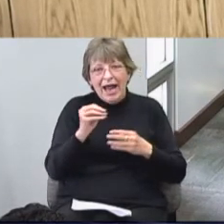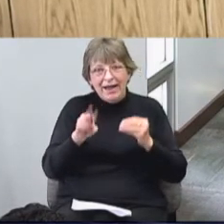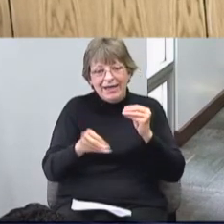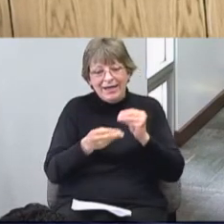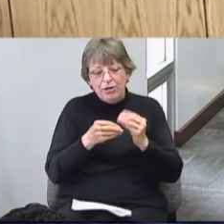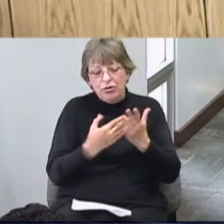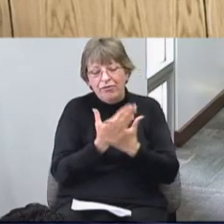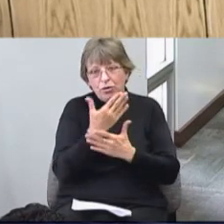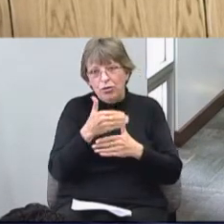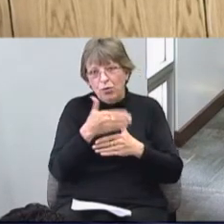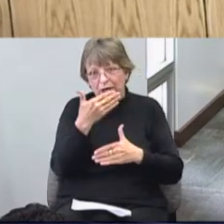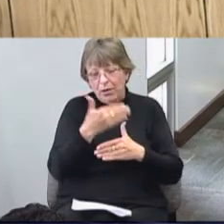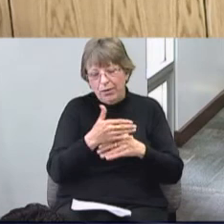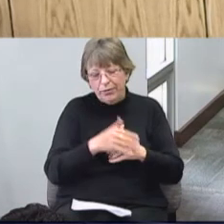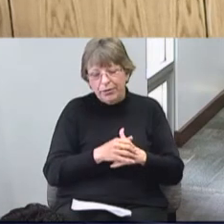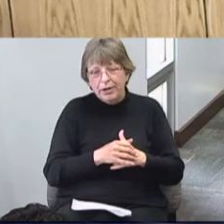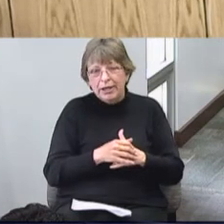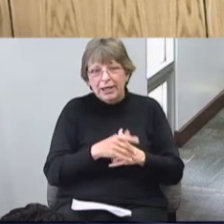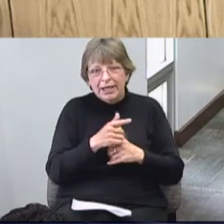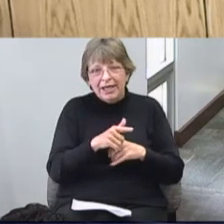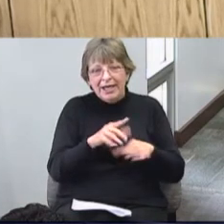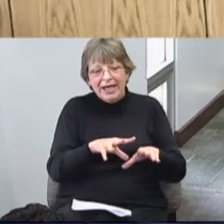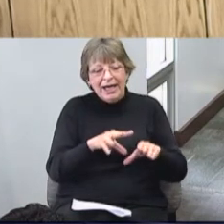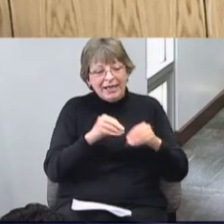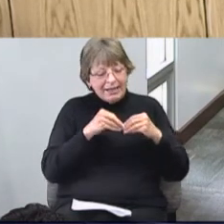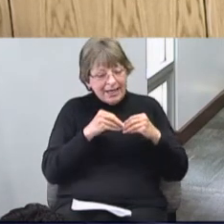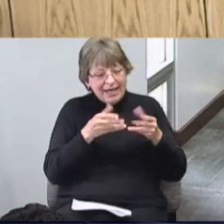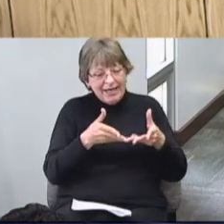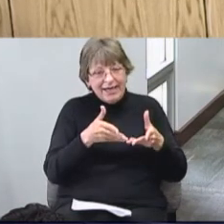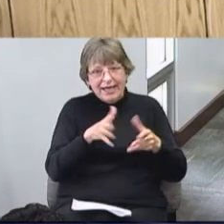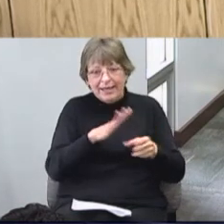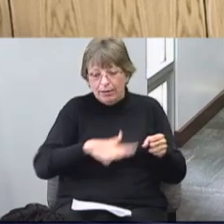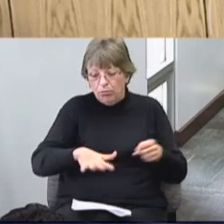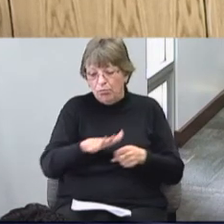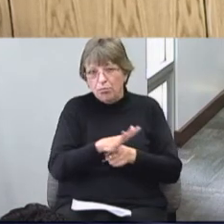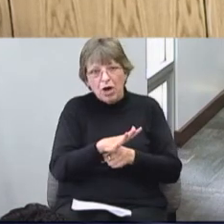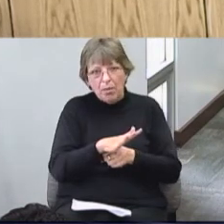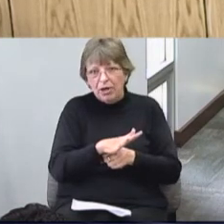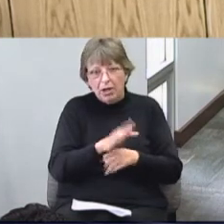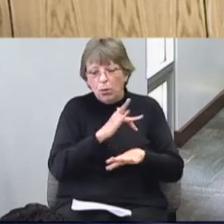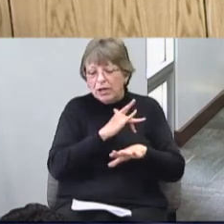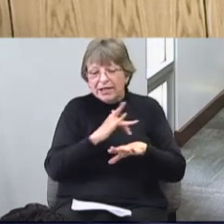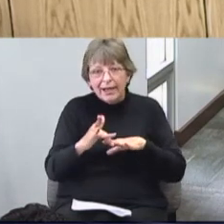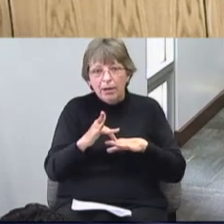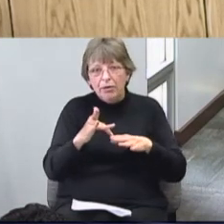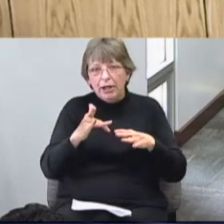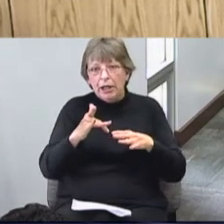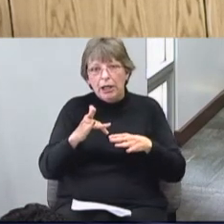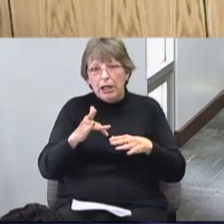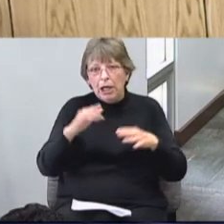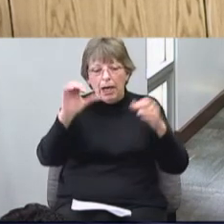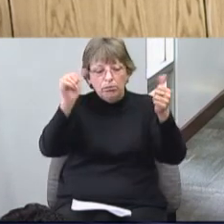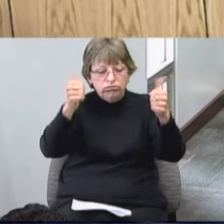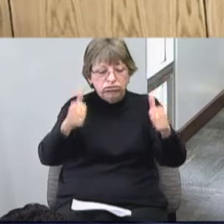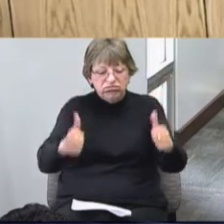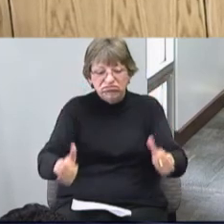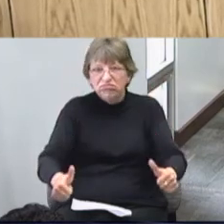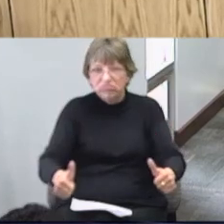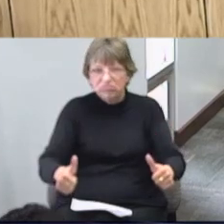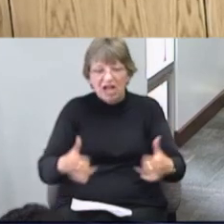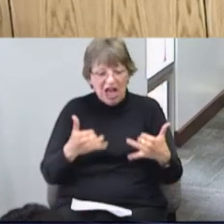that have been installed. He has taken this property that had been vacant and deteriorating for several years and greatly improved